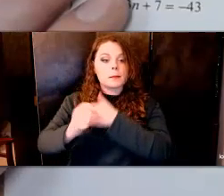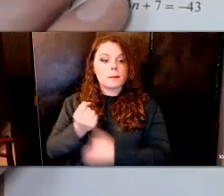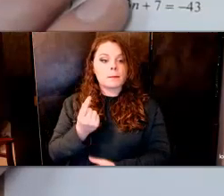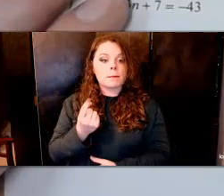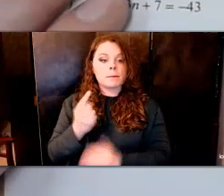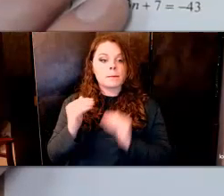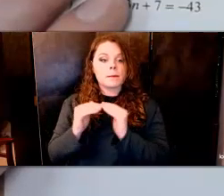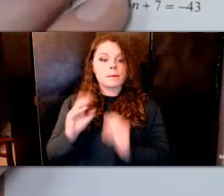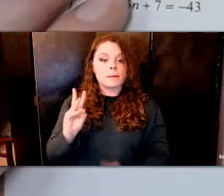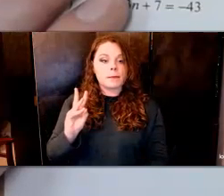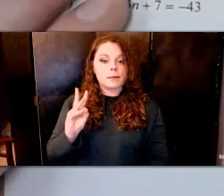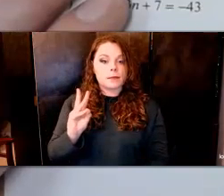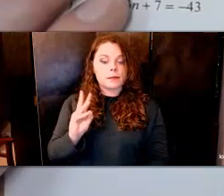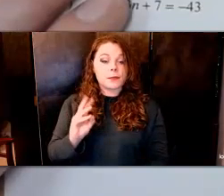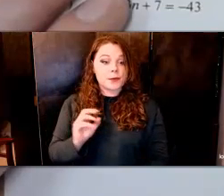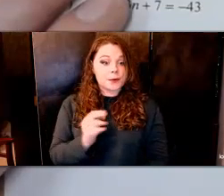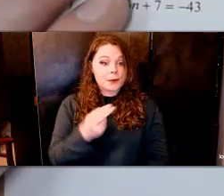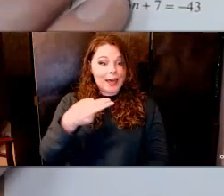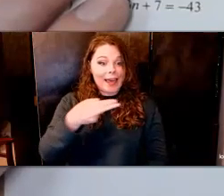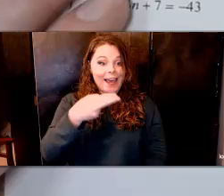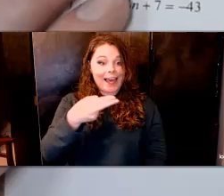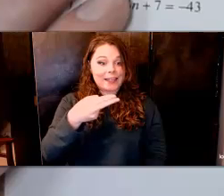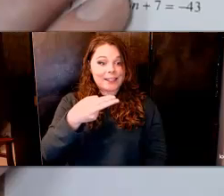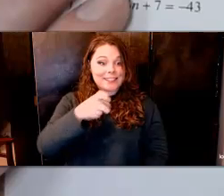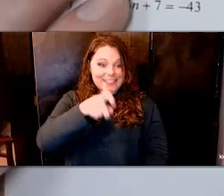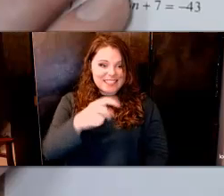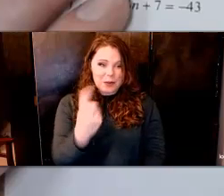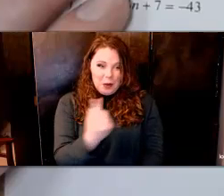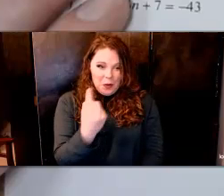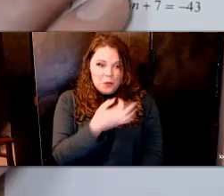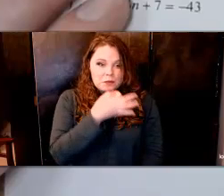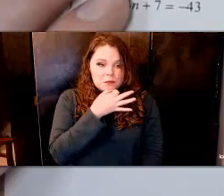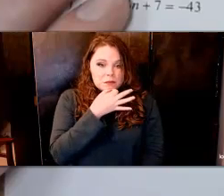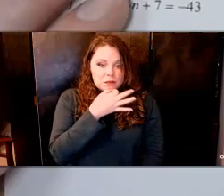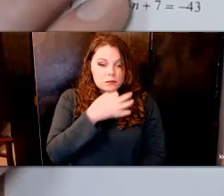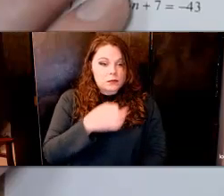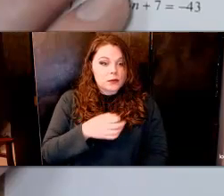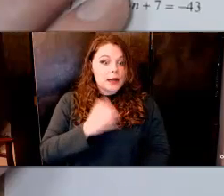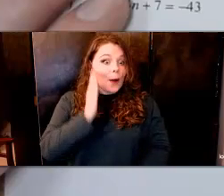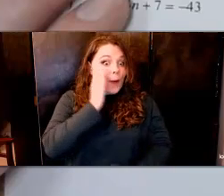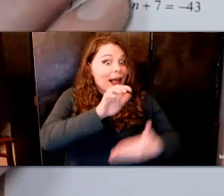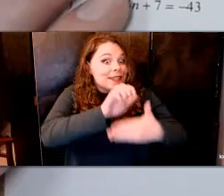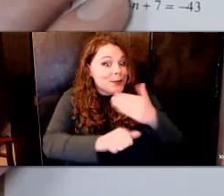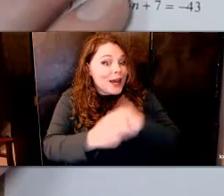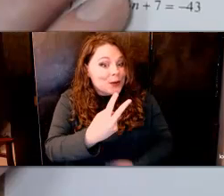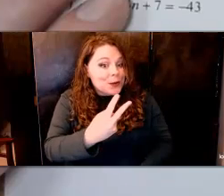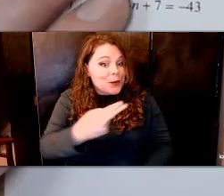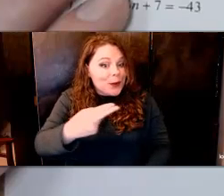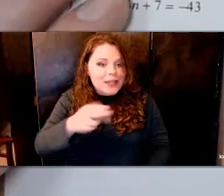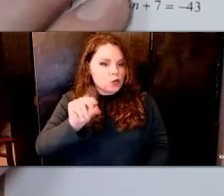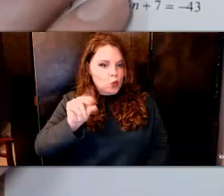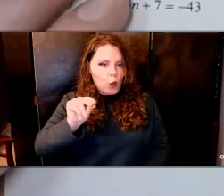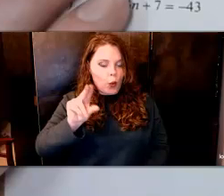We still have not gotten h by itself yet. Remember, this is not subtracting 2h. This